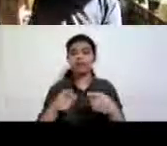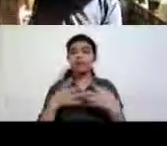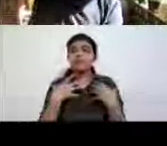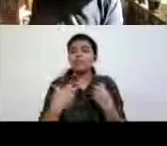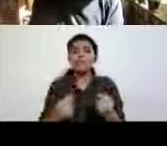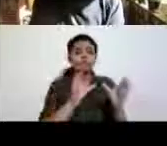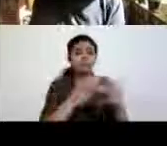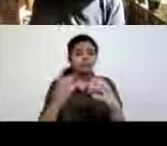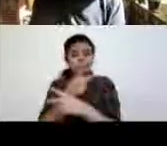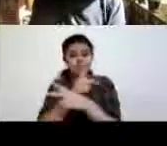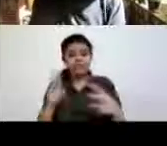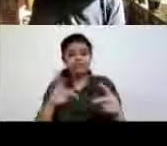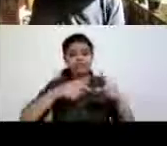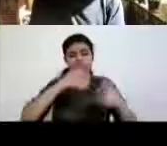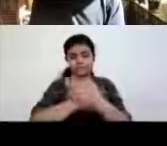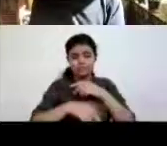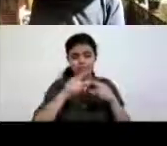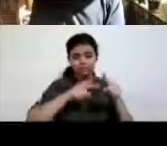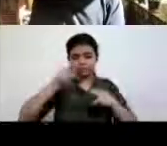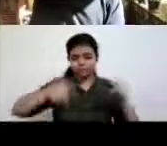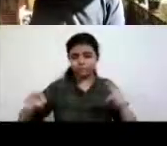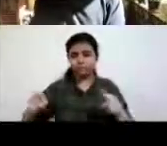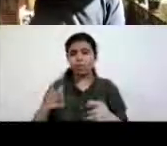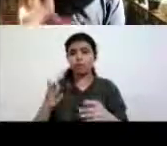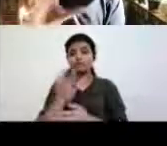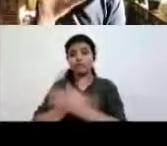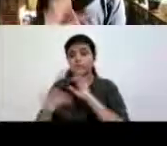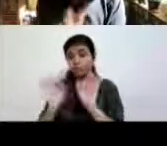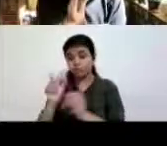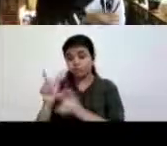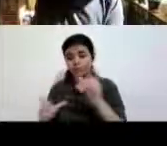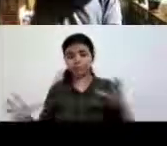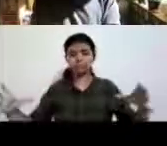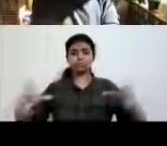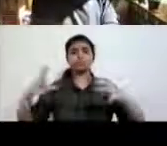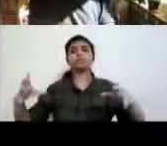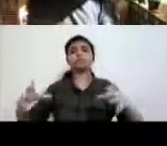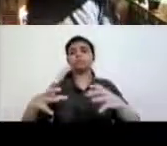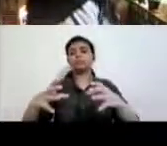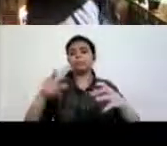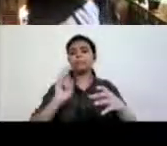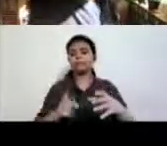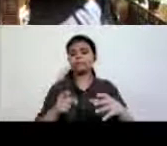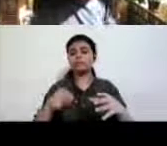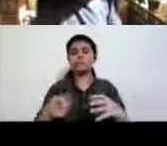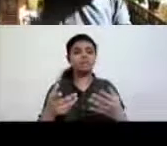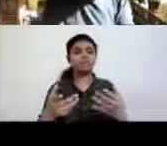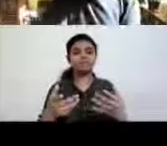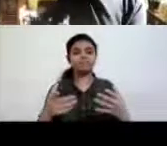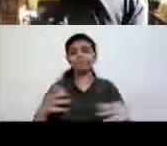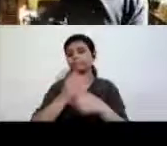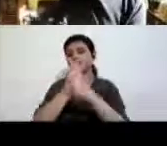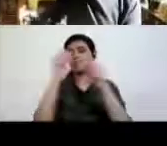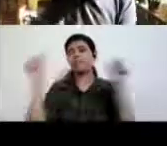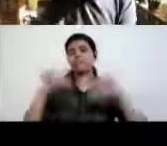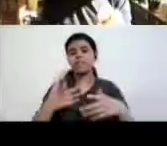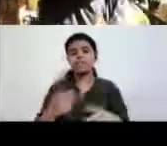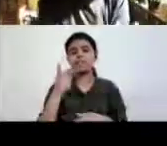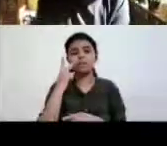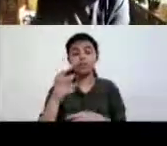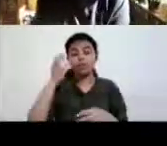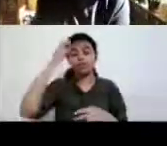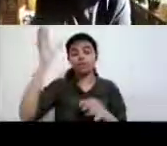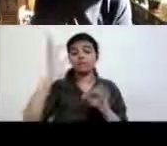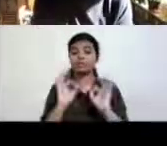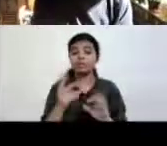should overcome. And like a very, very nice concept here in